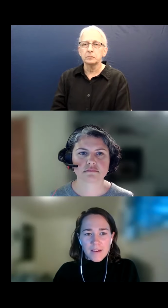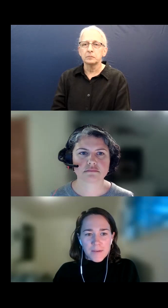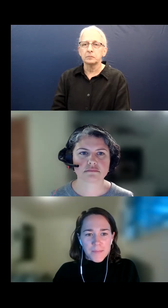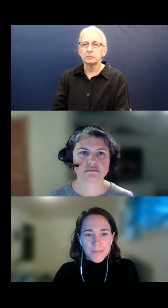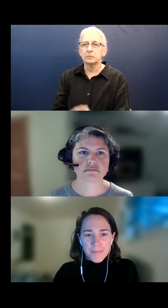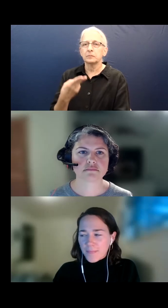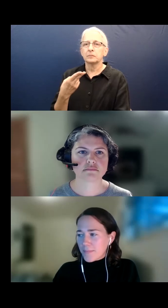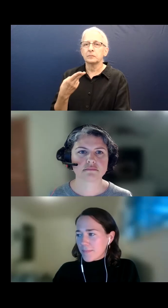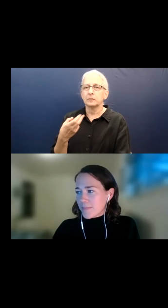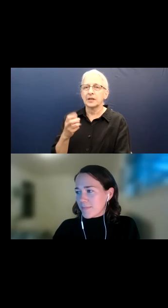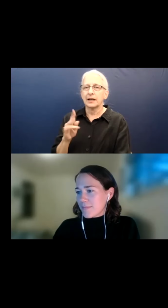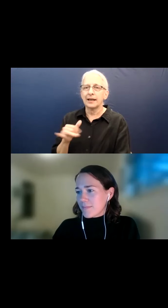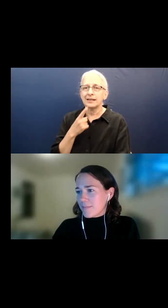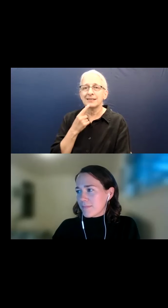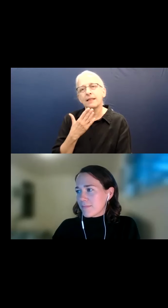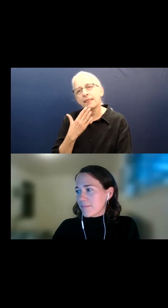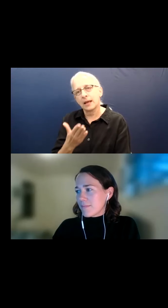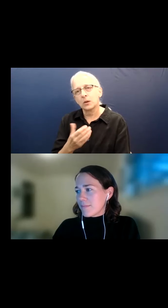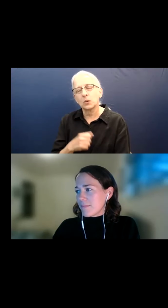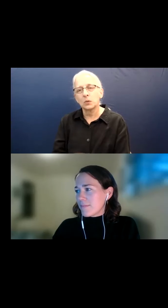Thank you.